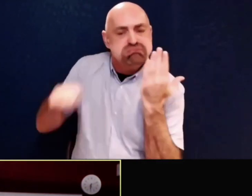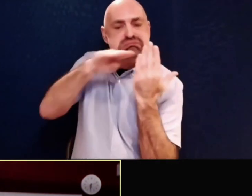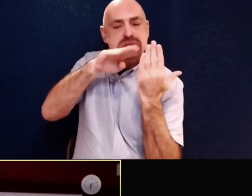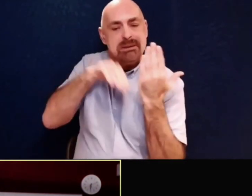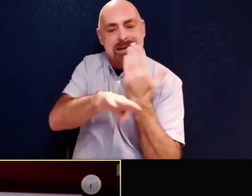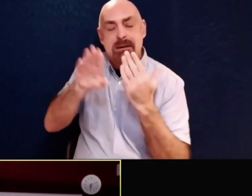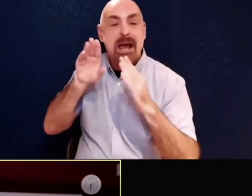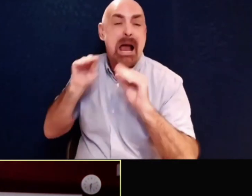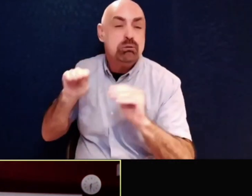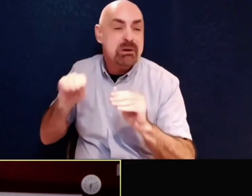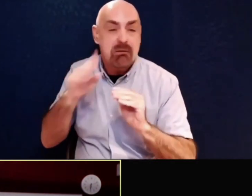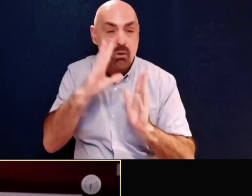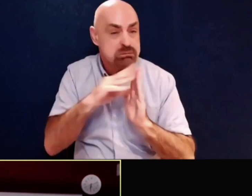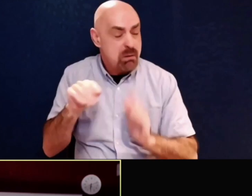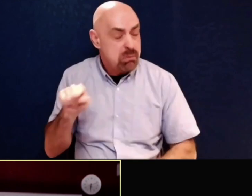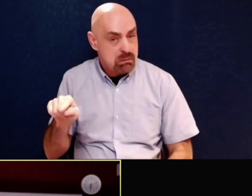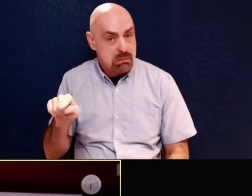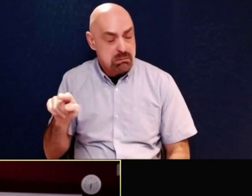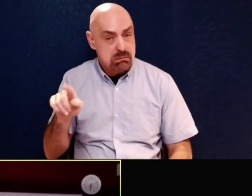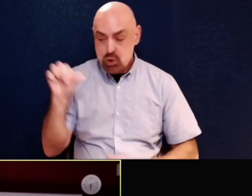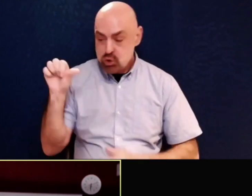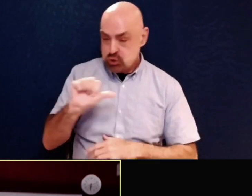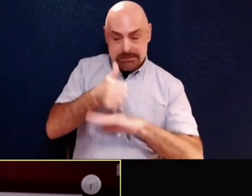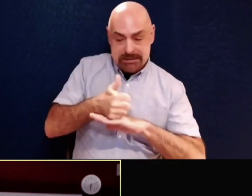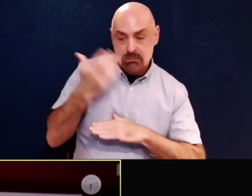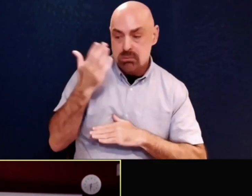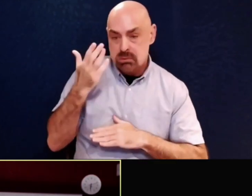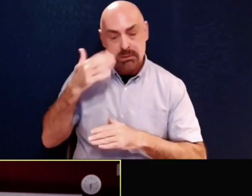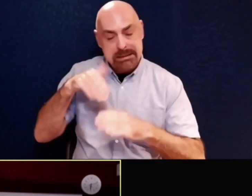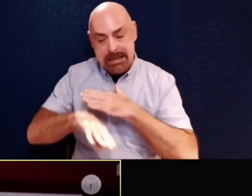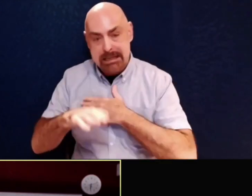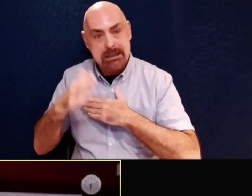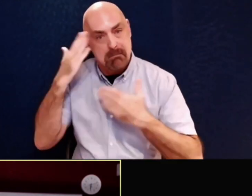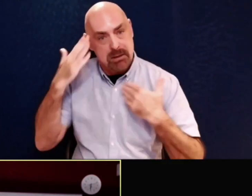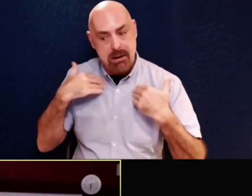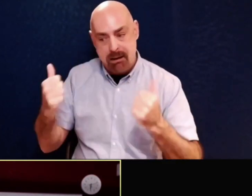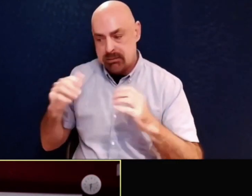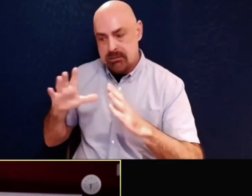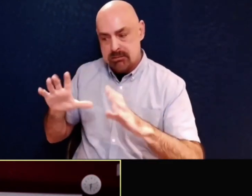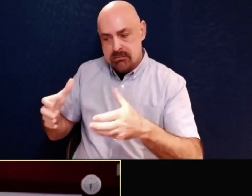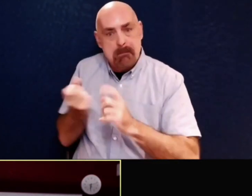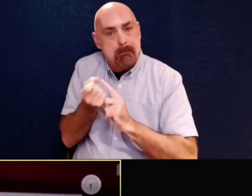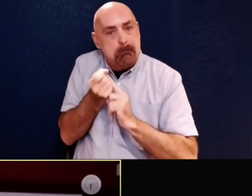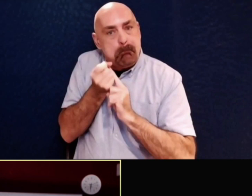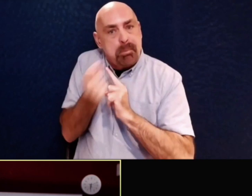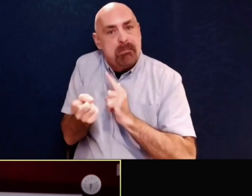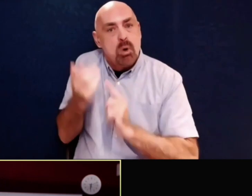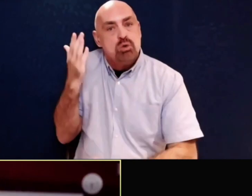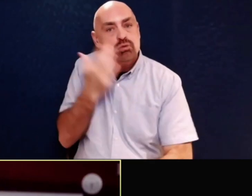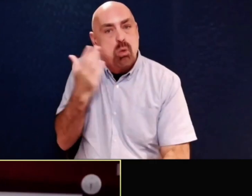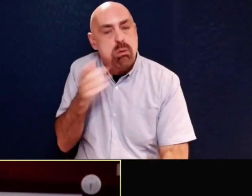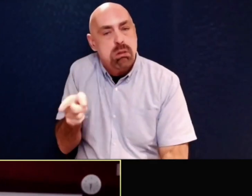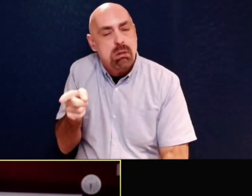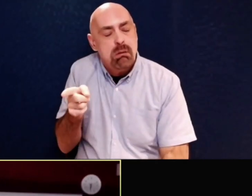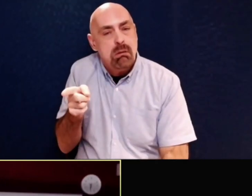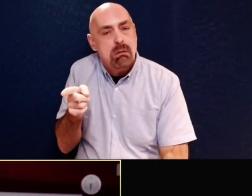education, setting up mental health support teams, linked to schools? Should they be also involved at